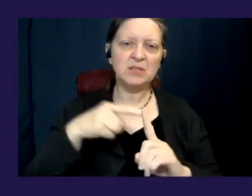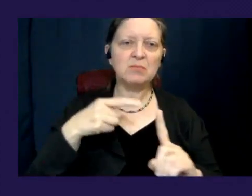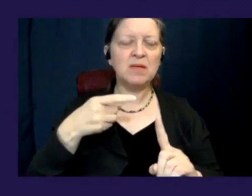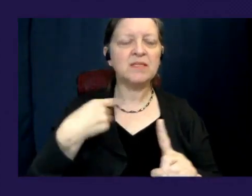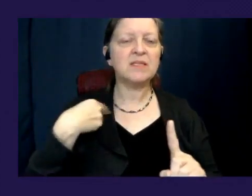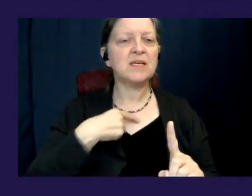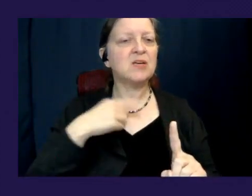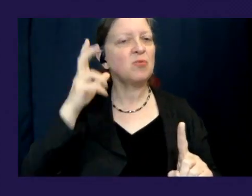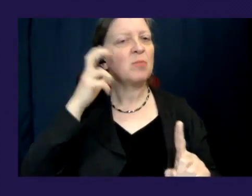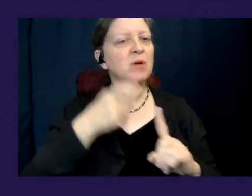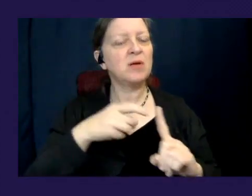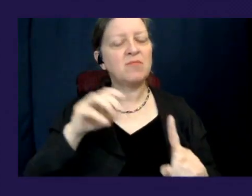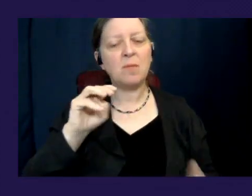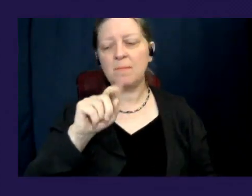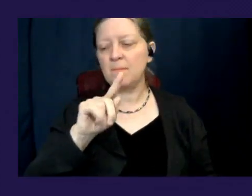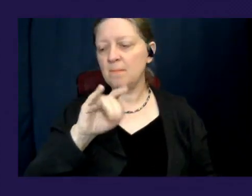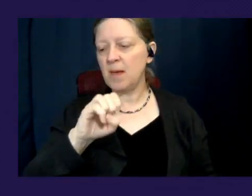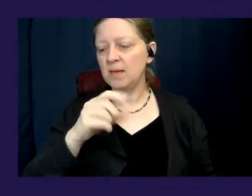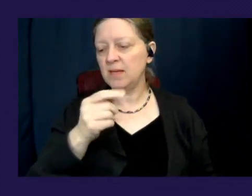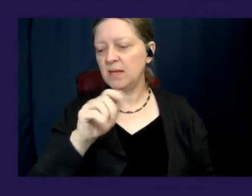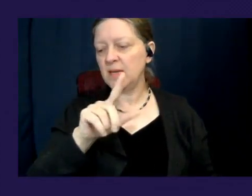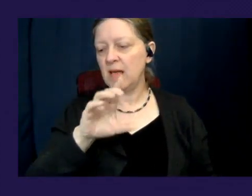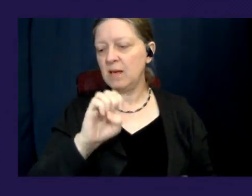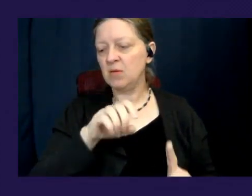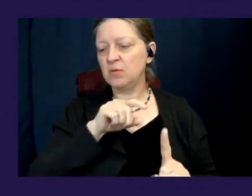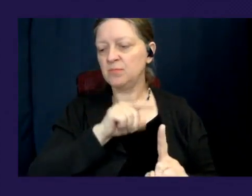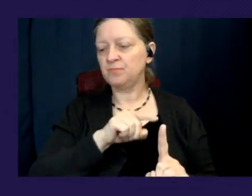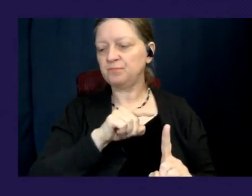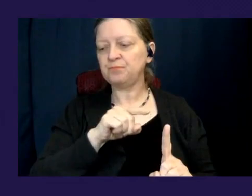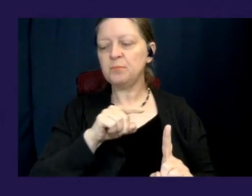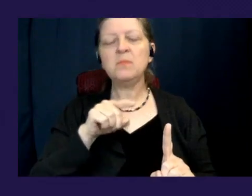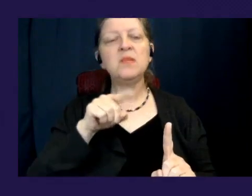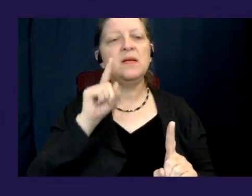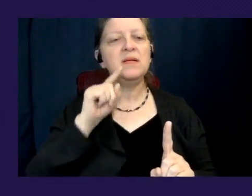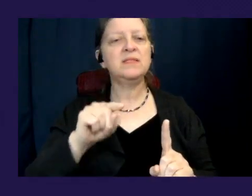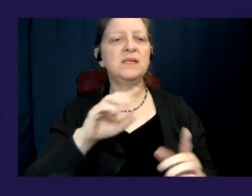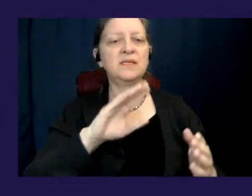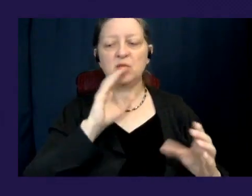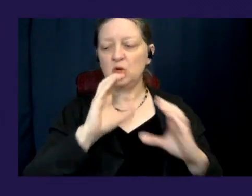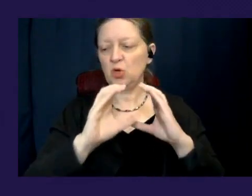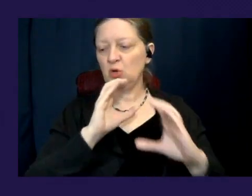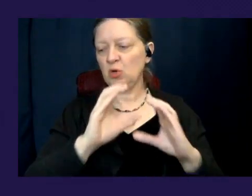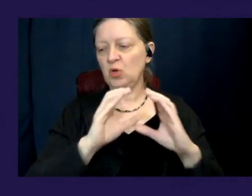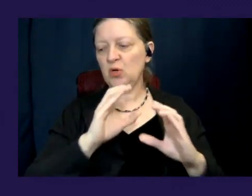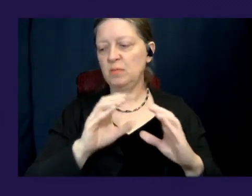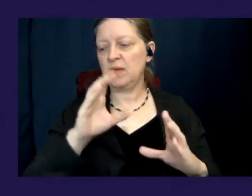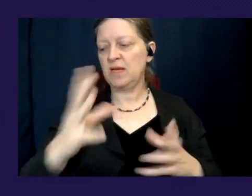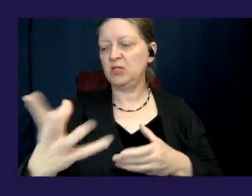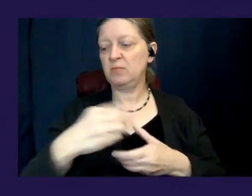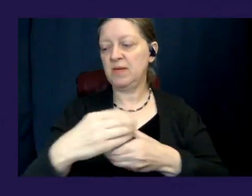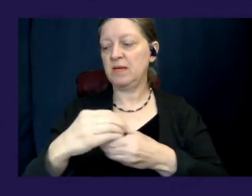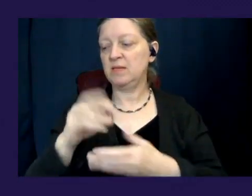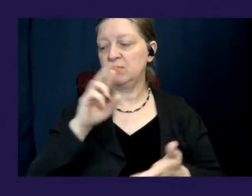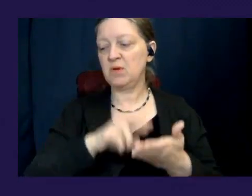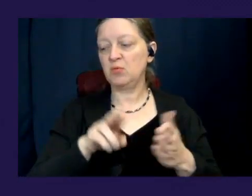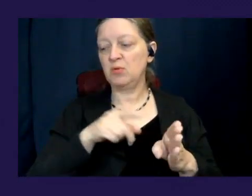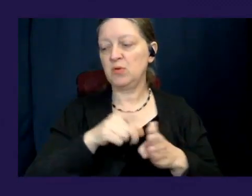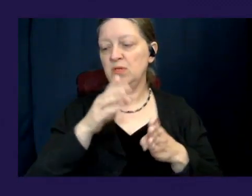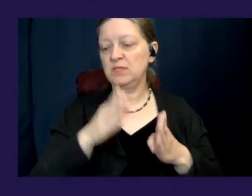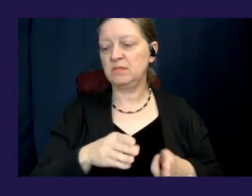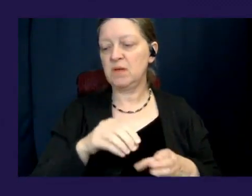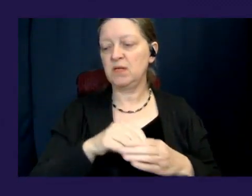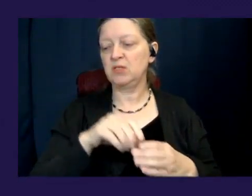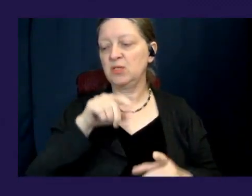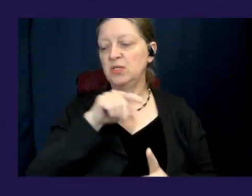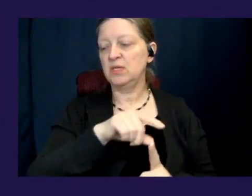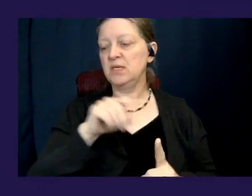is a communication, engagement, and research specialist in the New York City Department of Health and Mental Hygiene. And they led a lot of this work